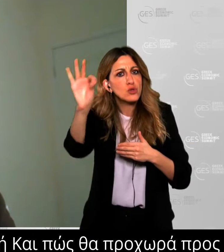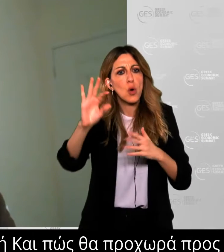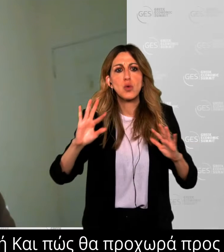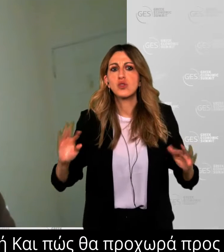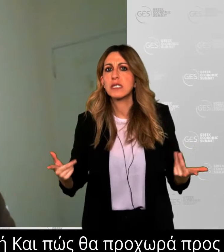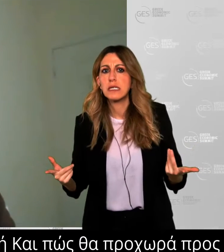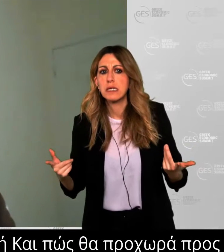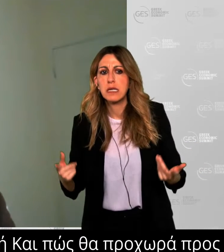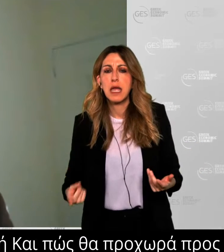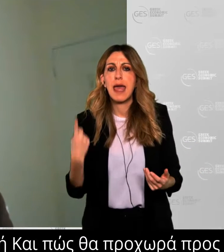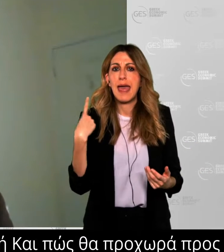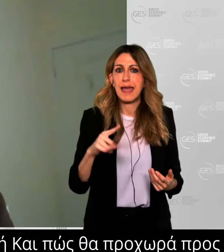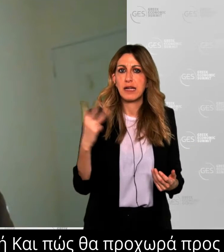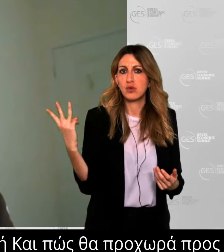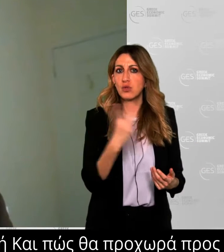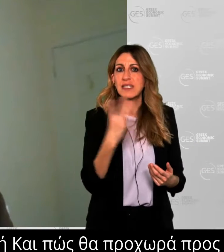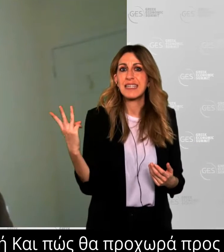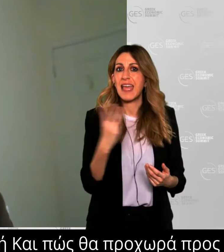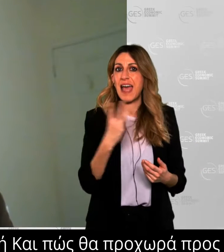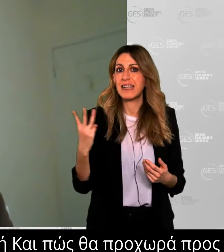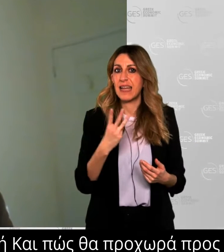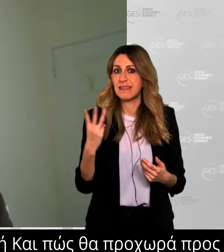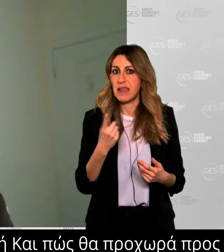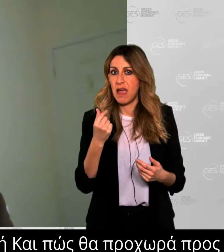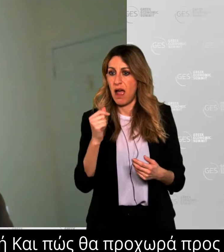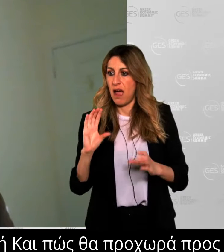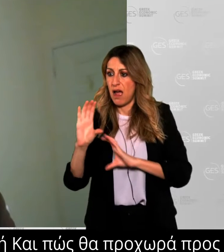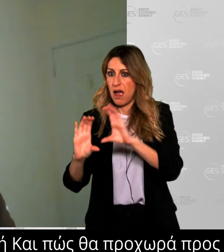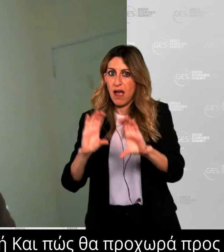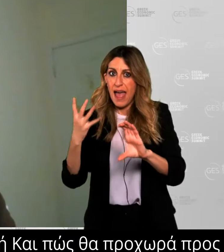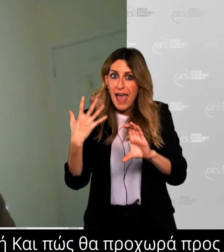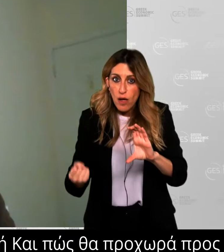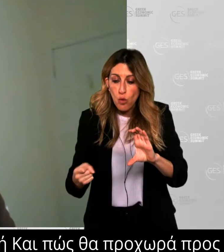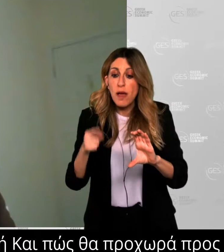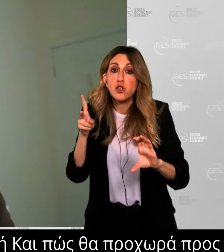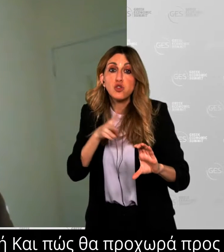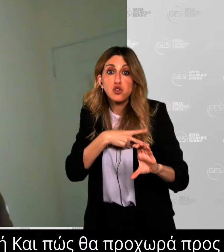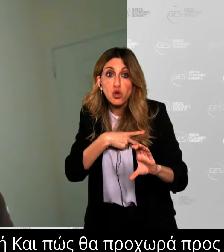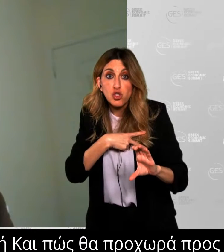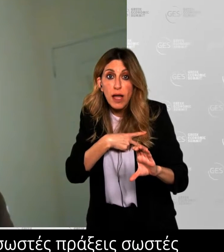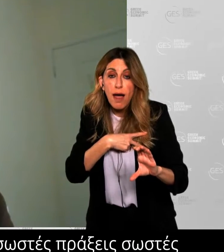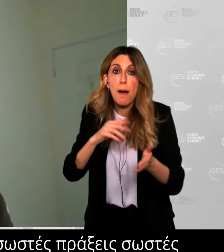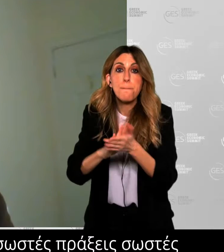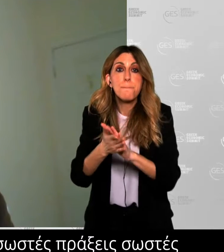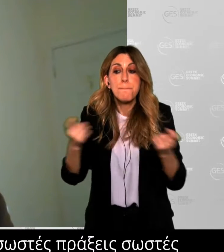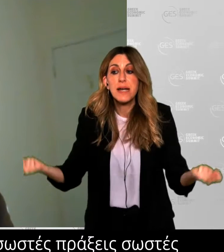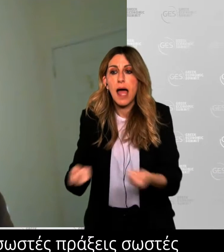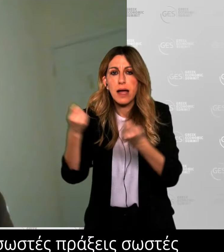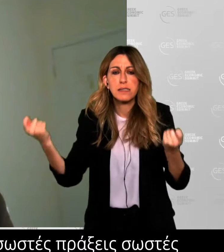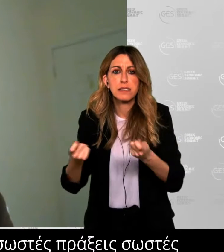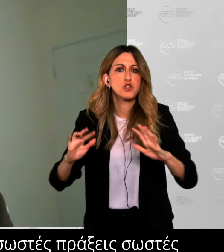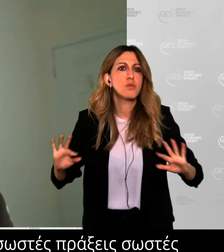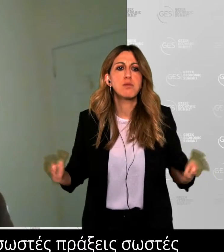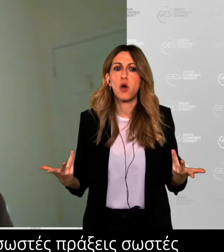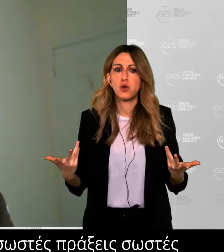the right level of ambition? So really that peer community and that standardization are to me the key things. The third then perhaps worth thinking